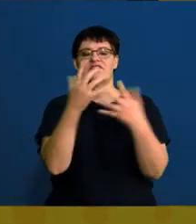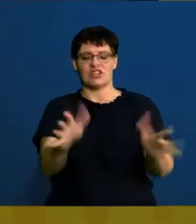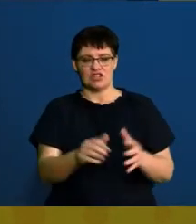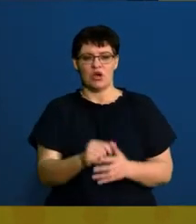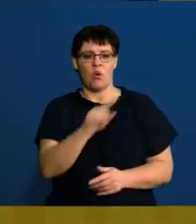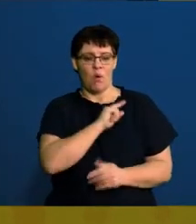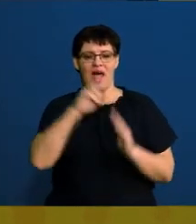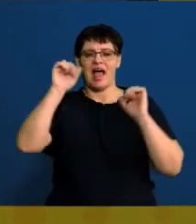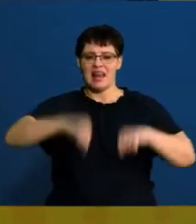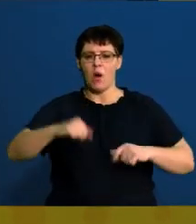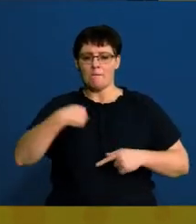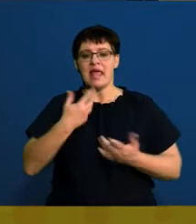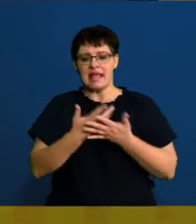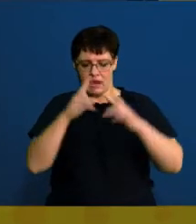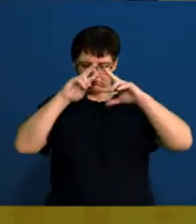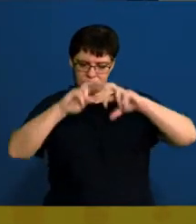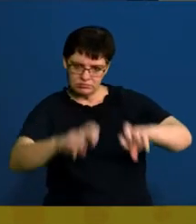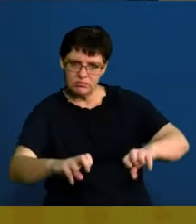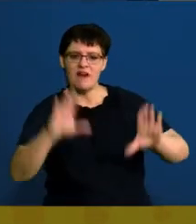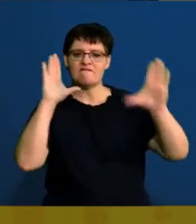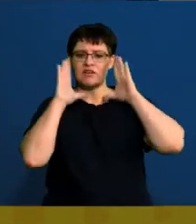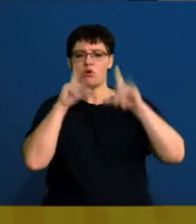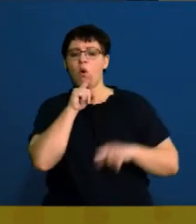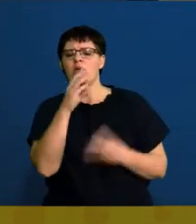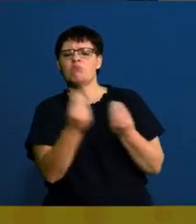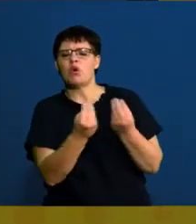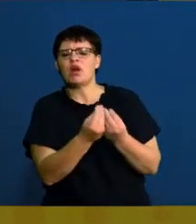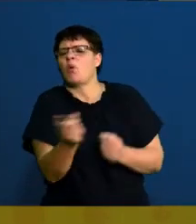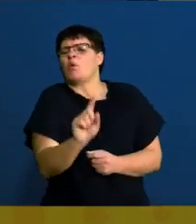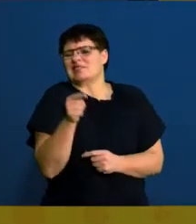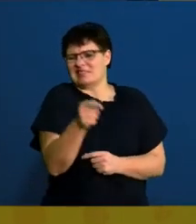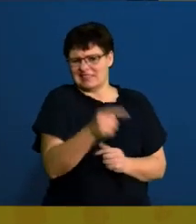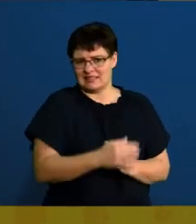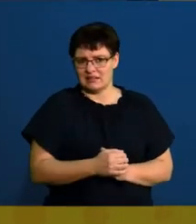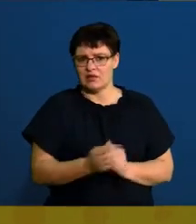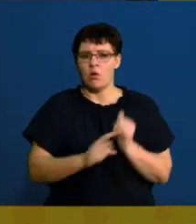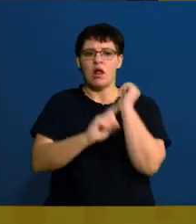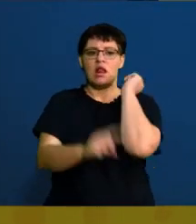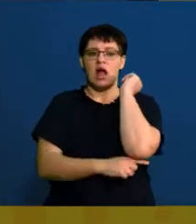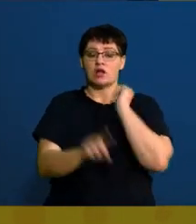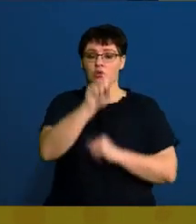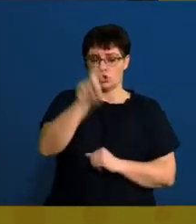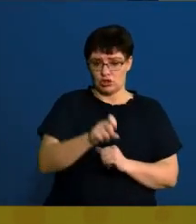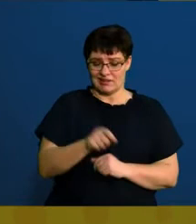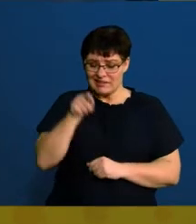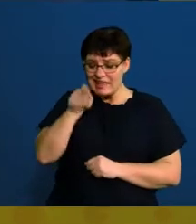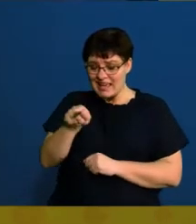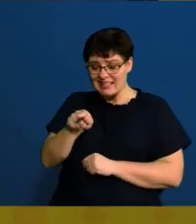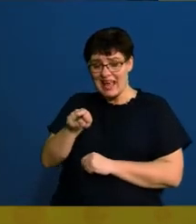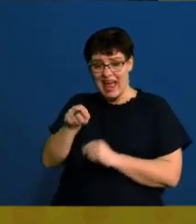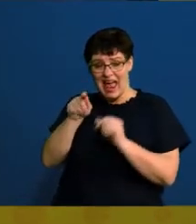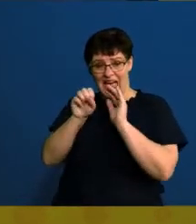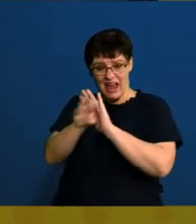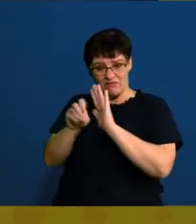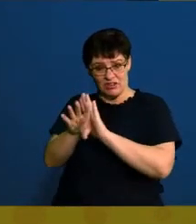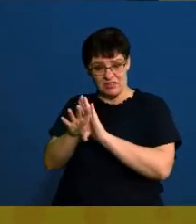the reader to acquire more information on the product. So the last question now, does this advertisement succeed